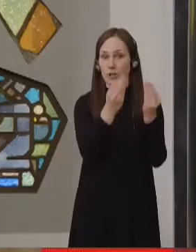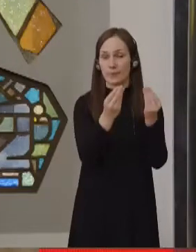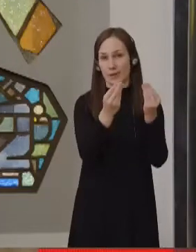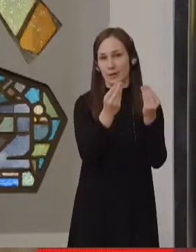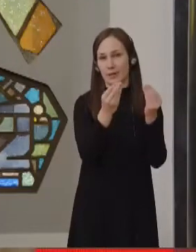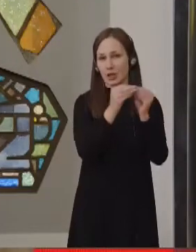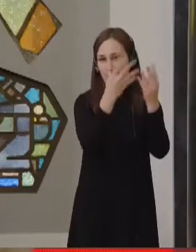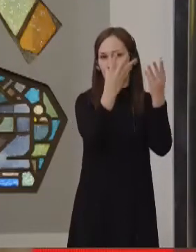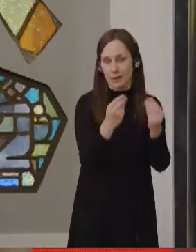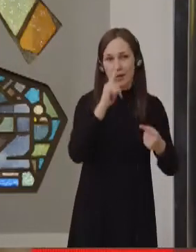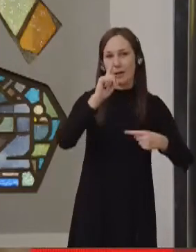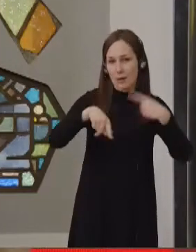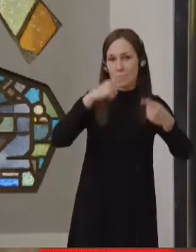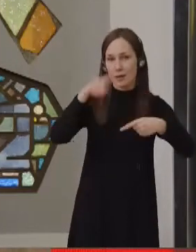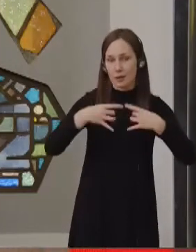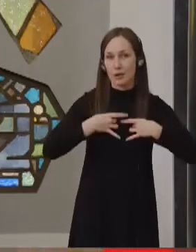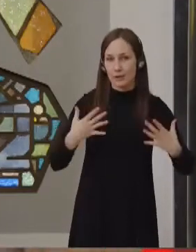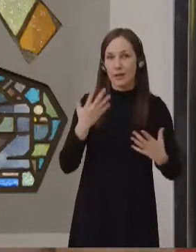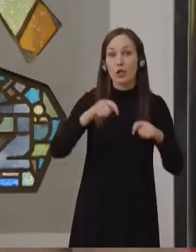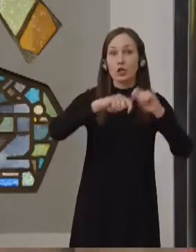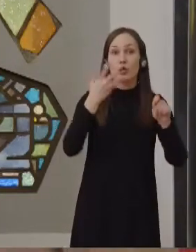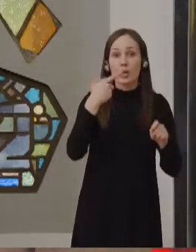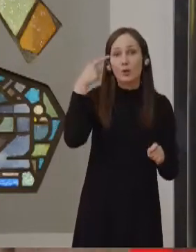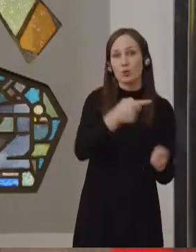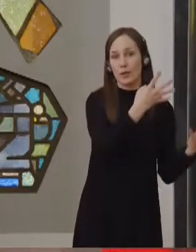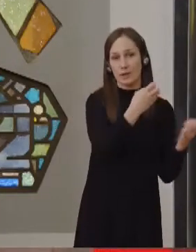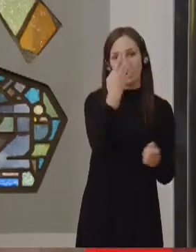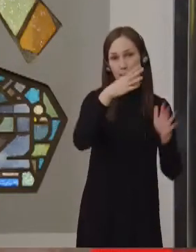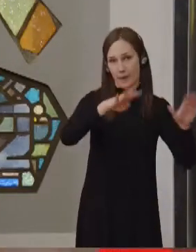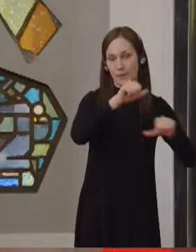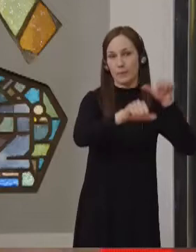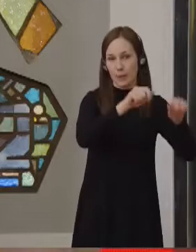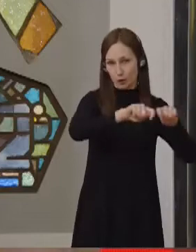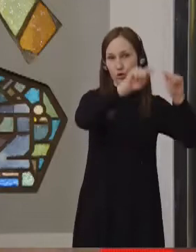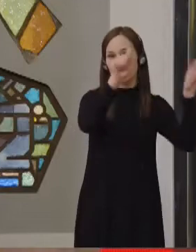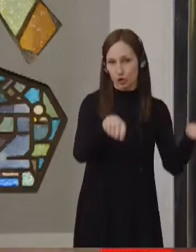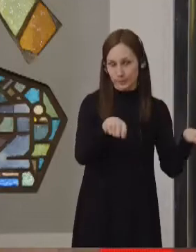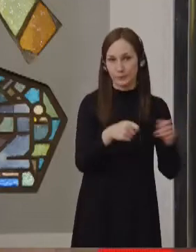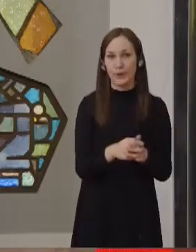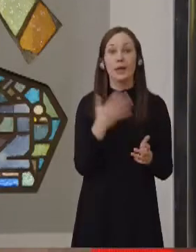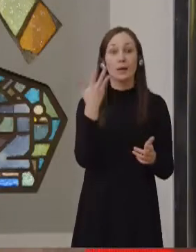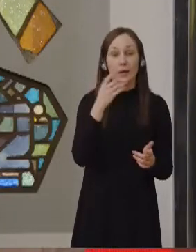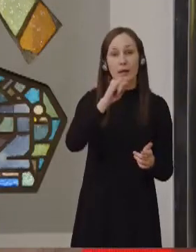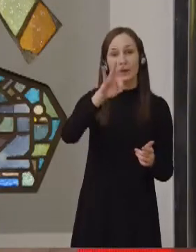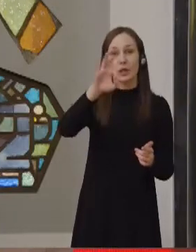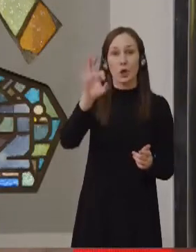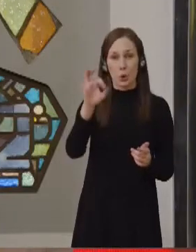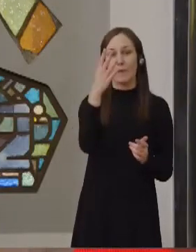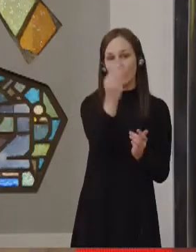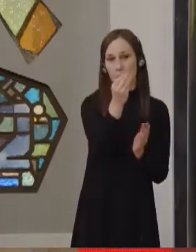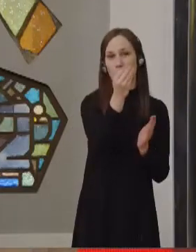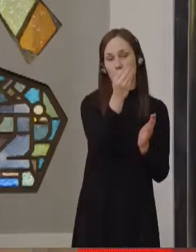in 1948 when the United Nations General Assembly adopted the Universal Declaration of Human Rights.